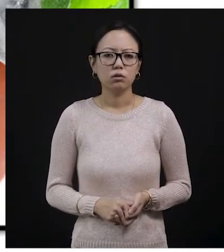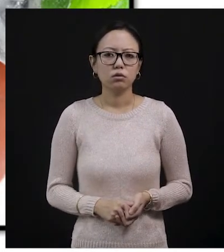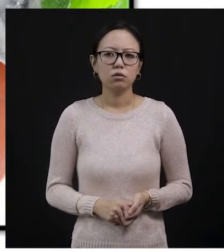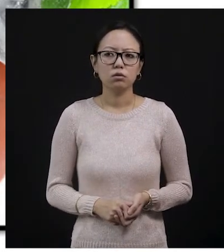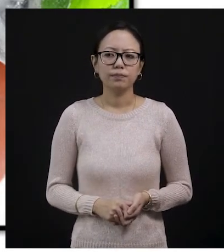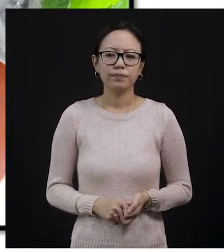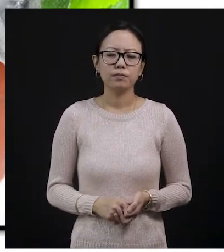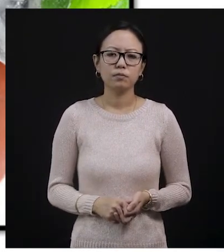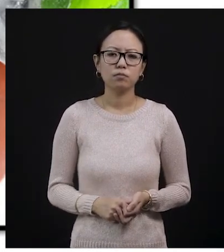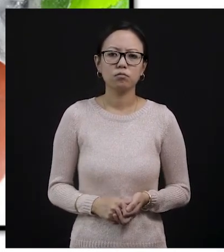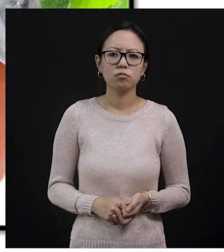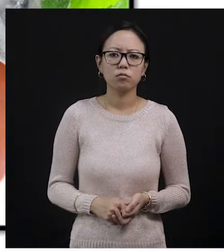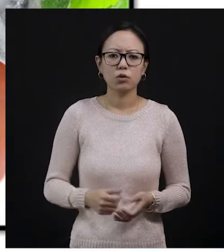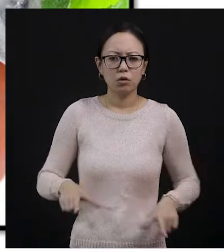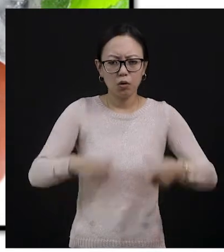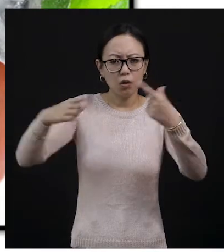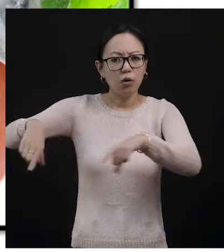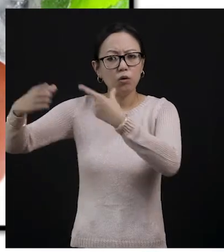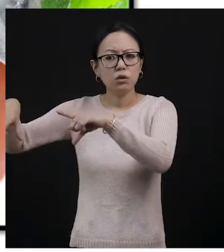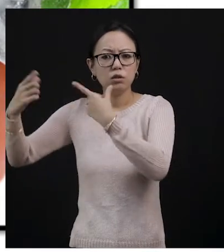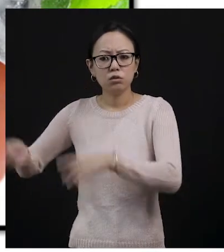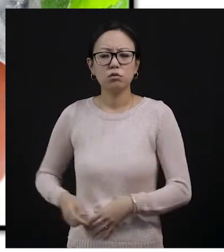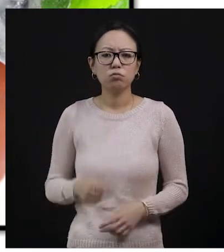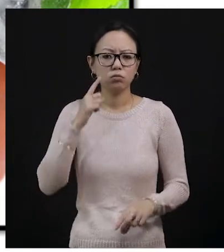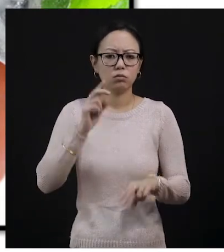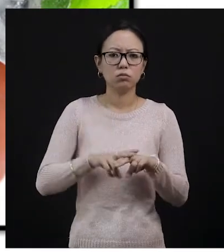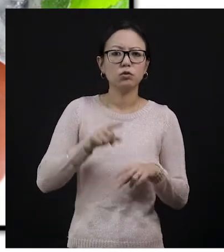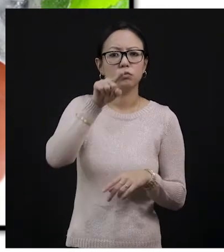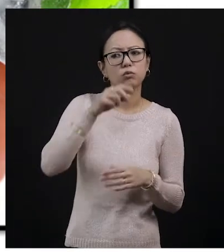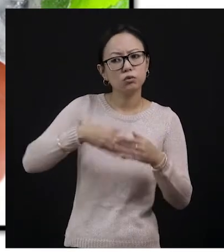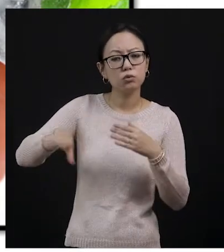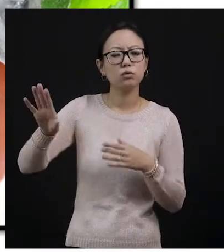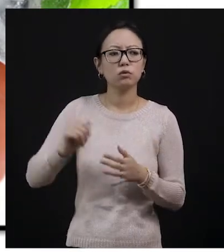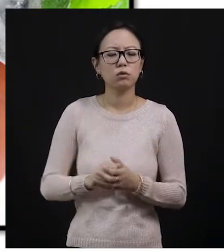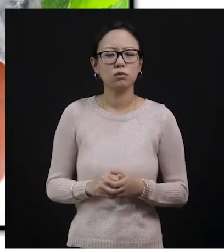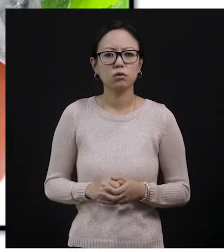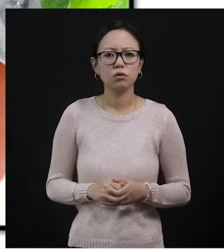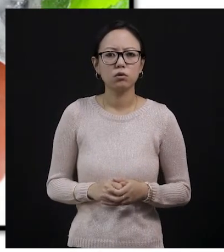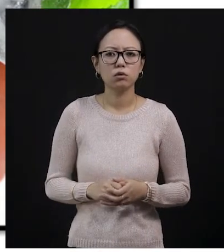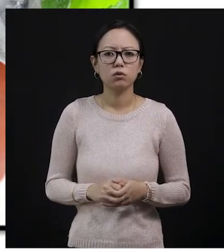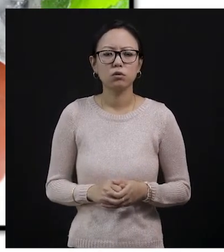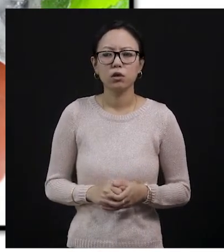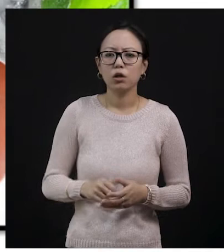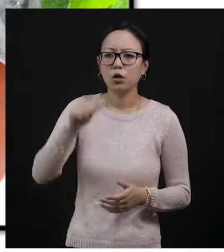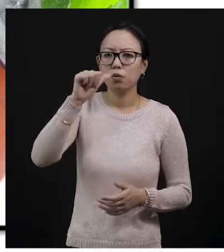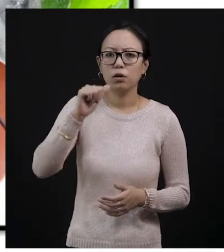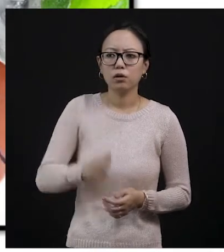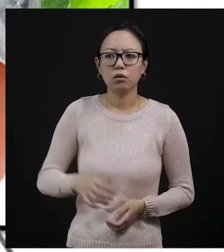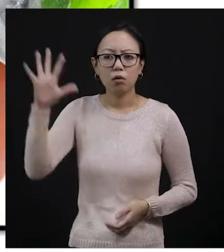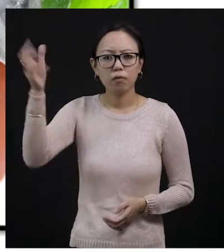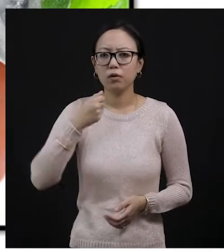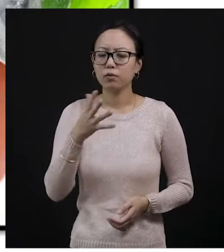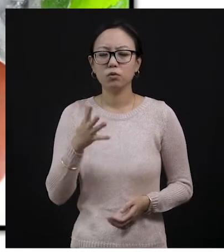if you're thirsty and if there's no water, you didn't bring any water, if you have a poly with you, you tie it in,